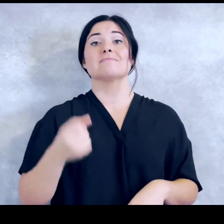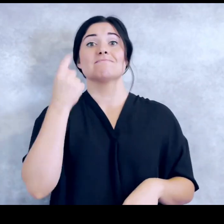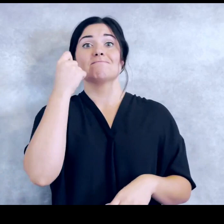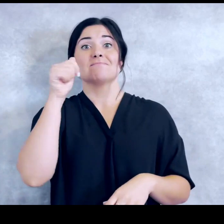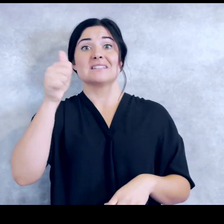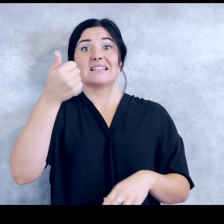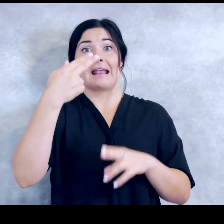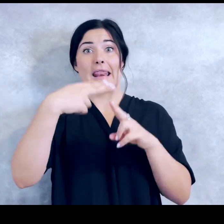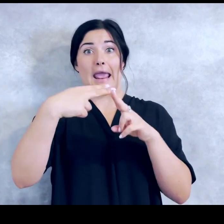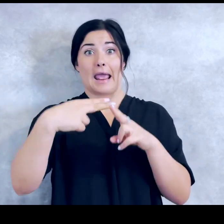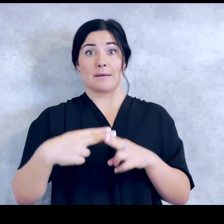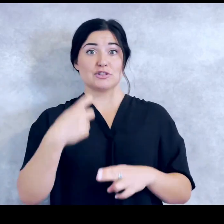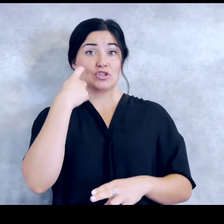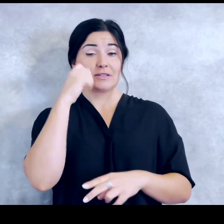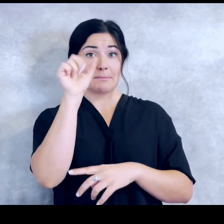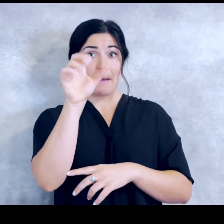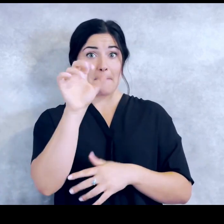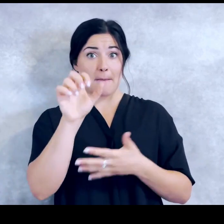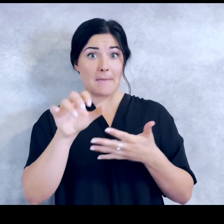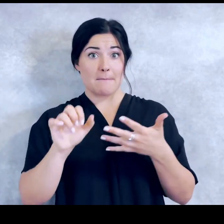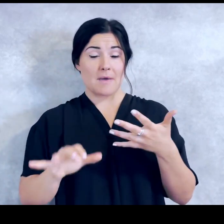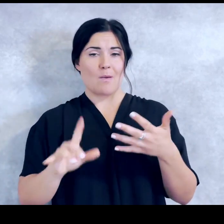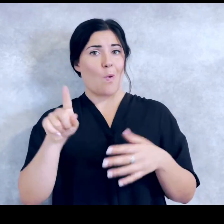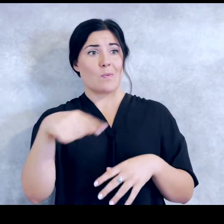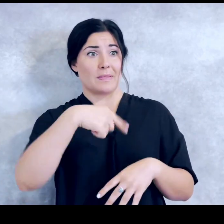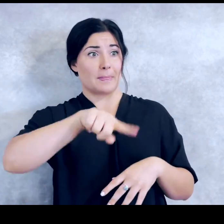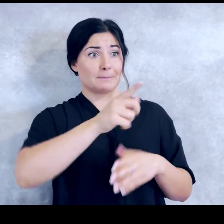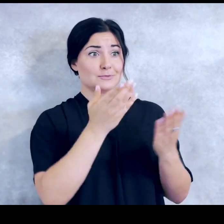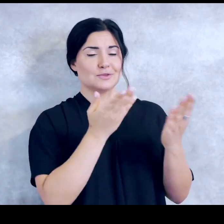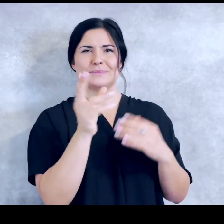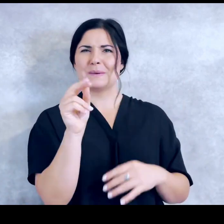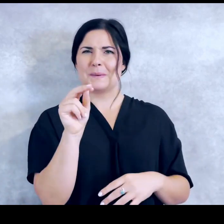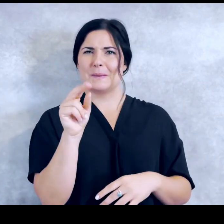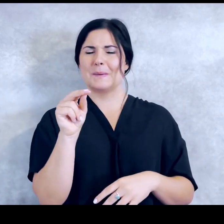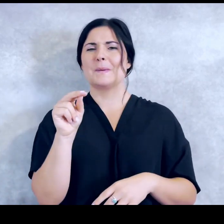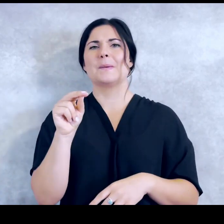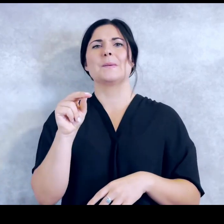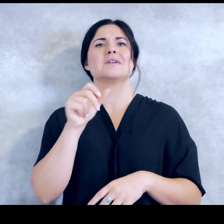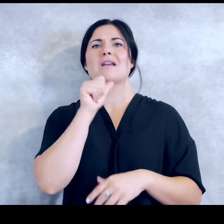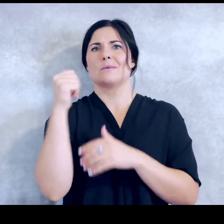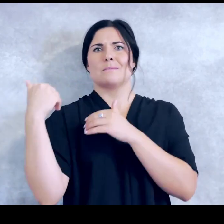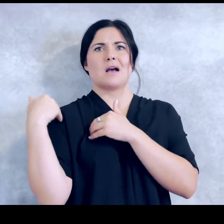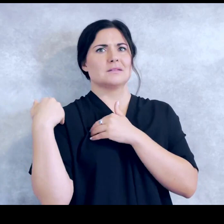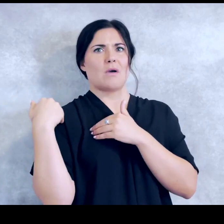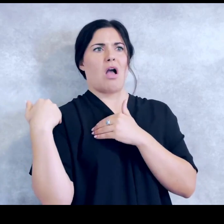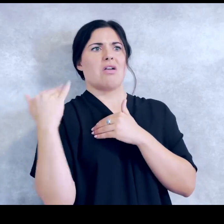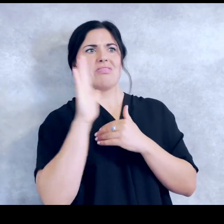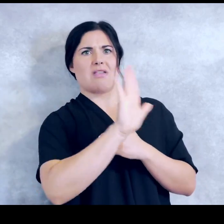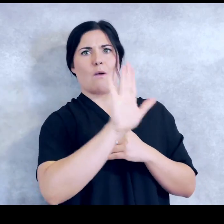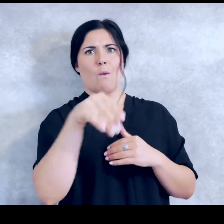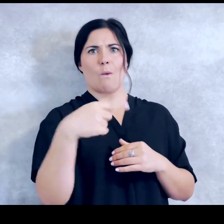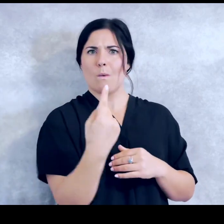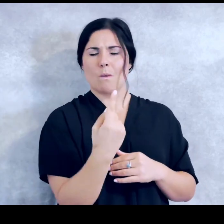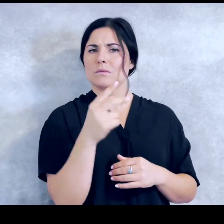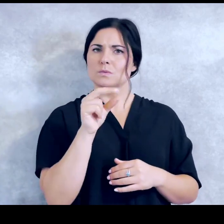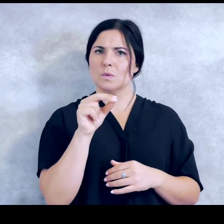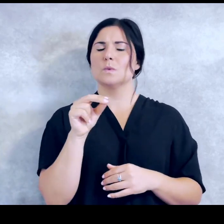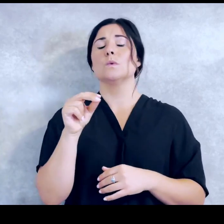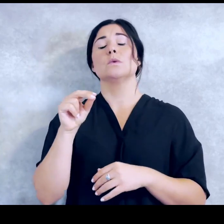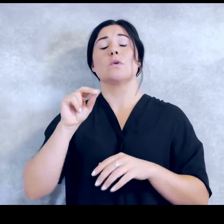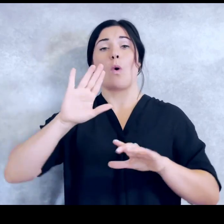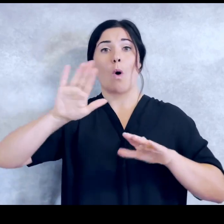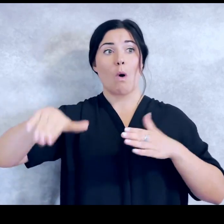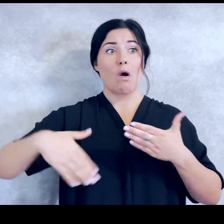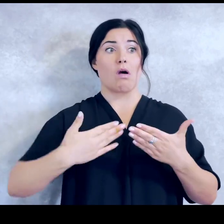10 names that I read off the list aren't the only ones serving. So that way the counselor's not the only one counseling, and the retired people aren't the only